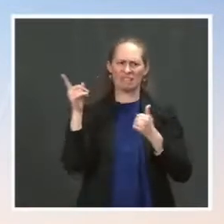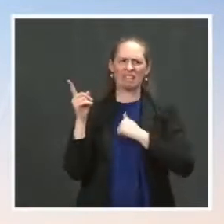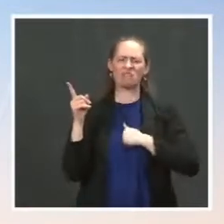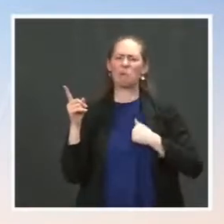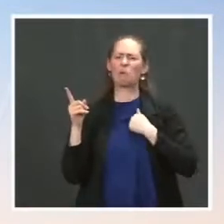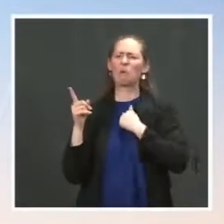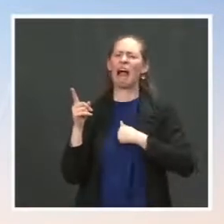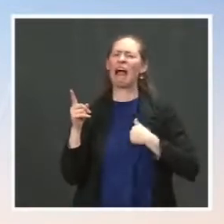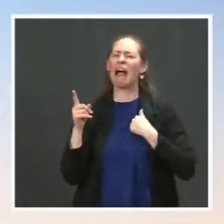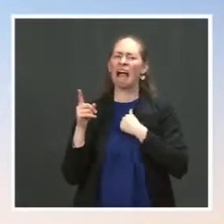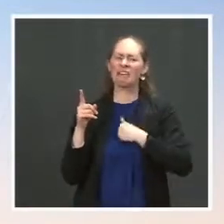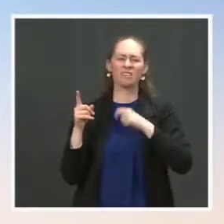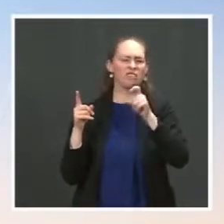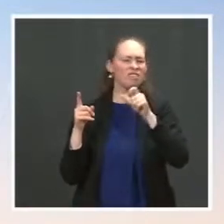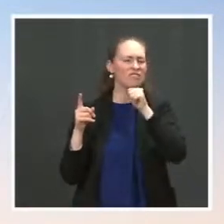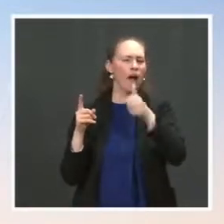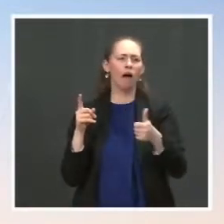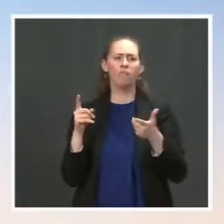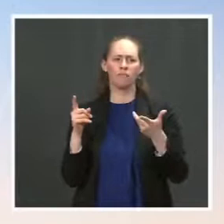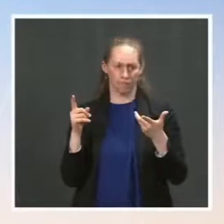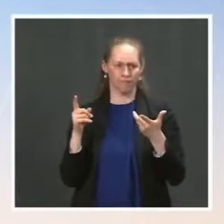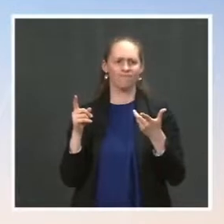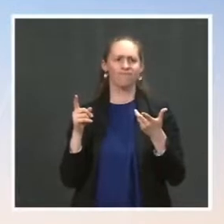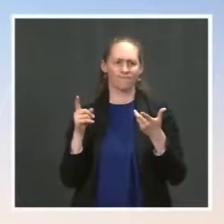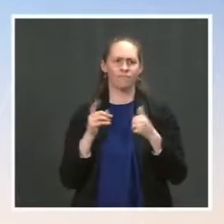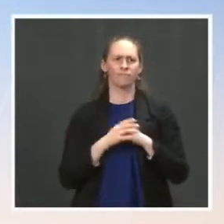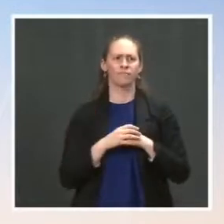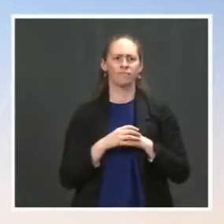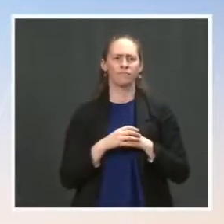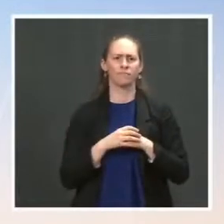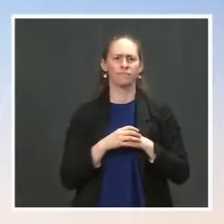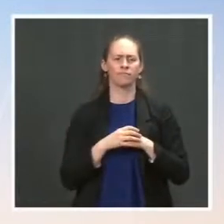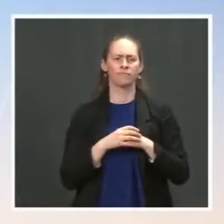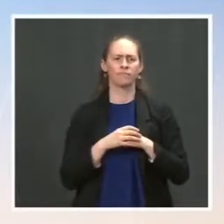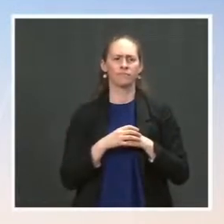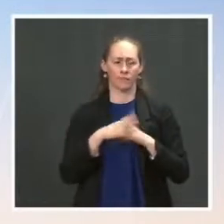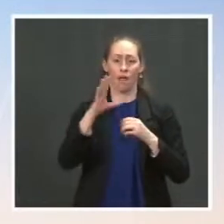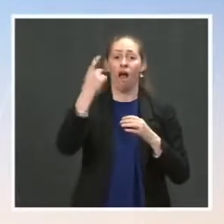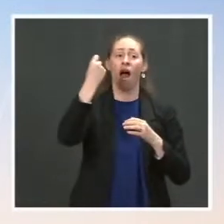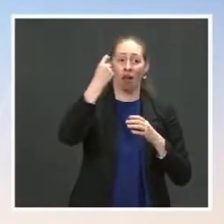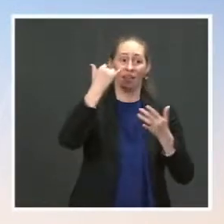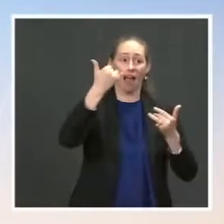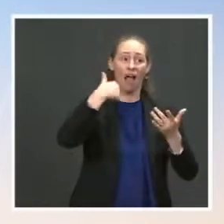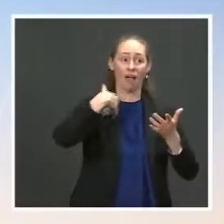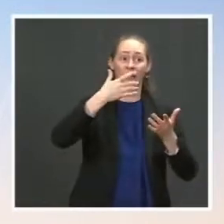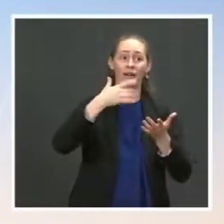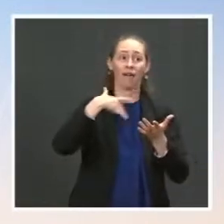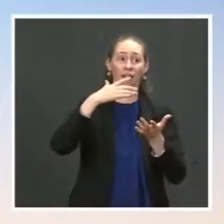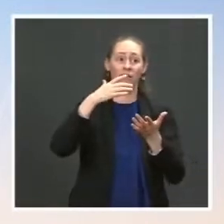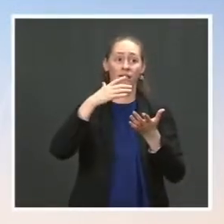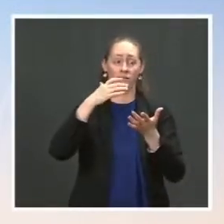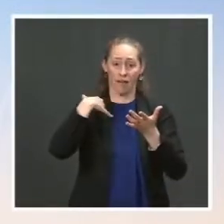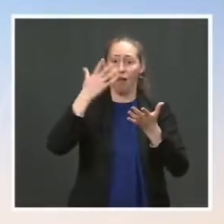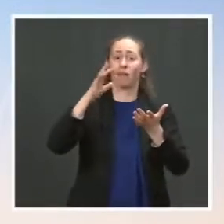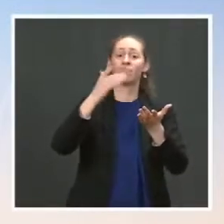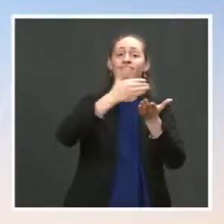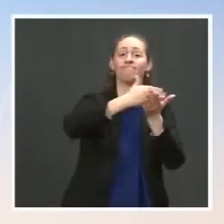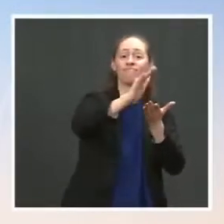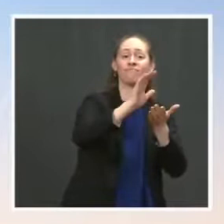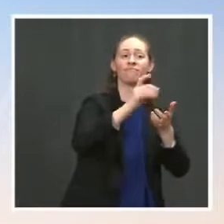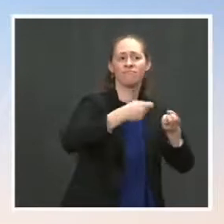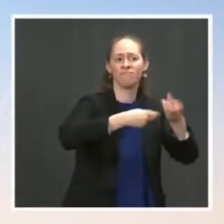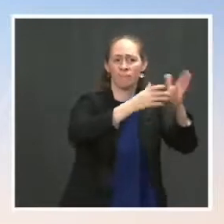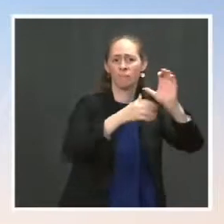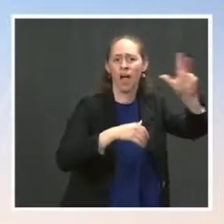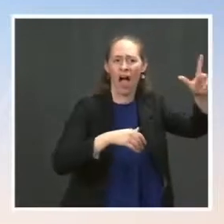to Nicaraguans as well as Venezuelans and Cubans. That happened for those two other groups and not for Nicaraguans. Do you have an update on that and why